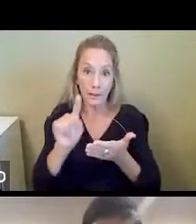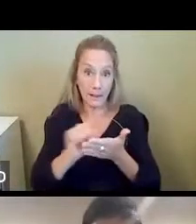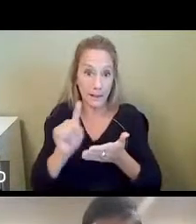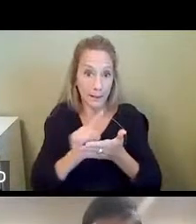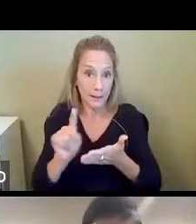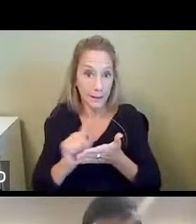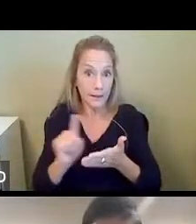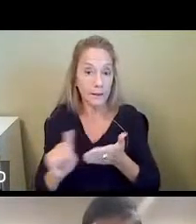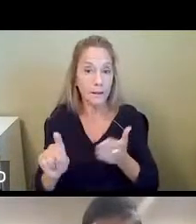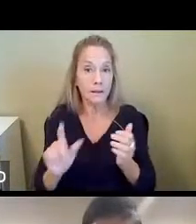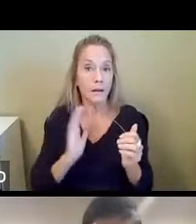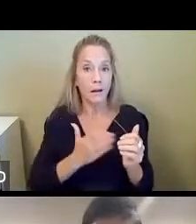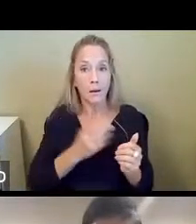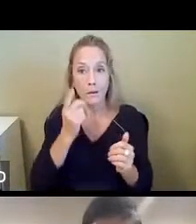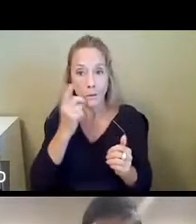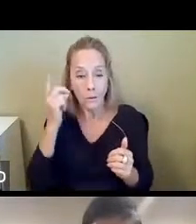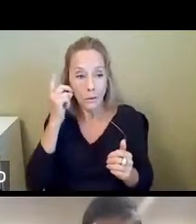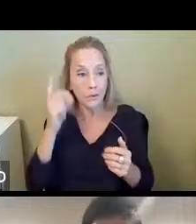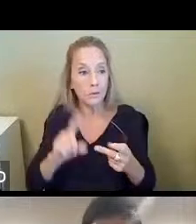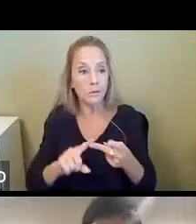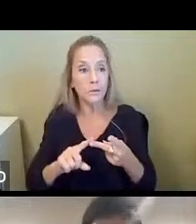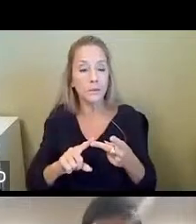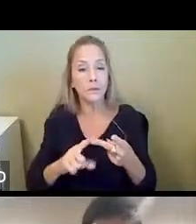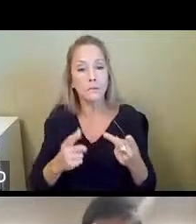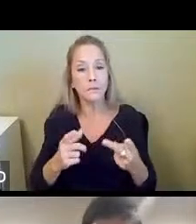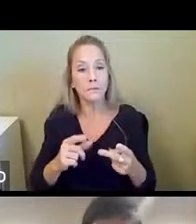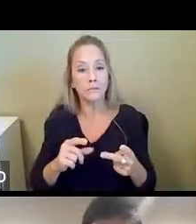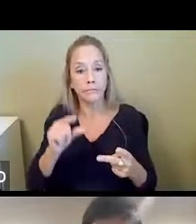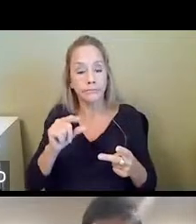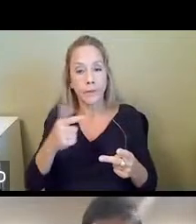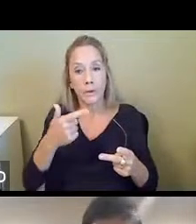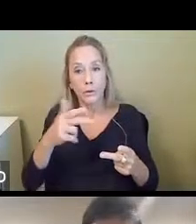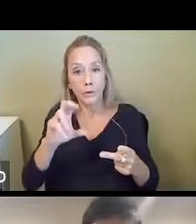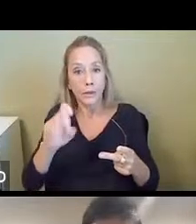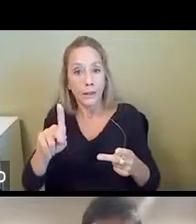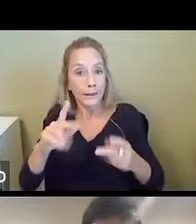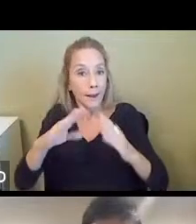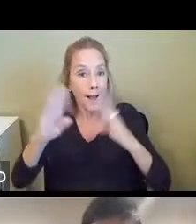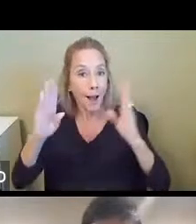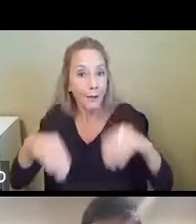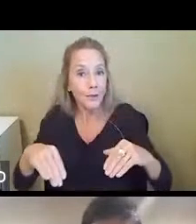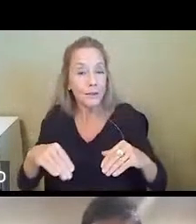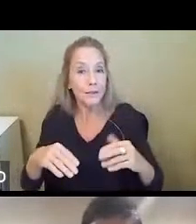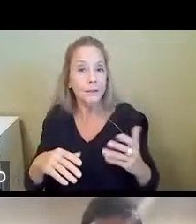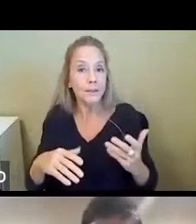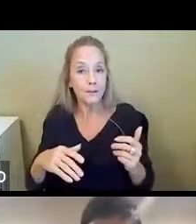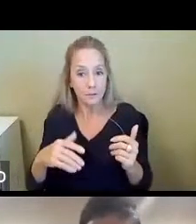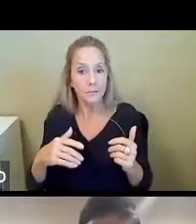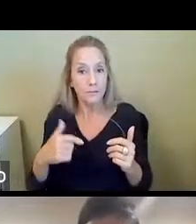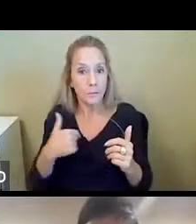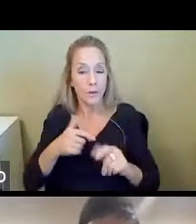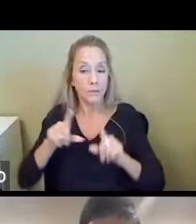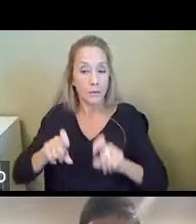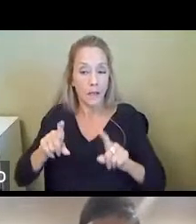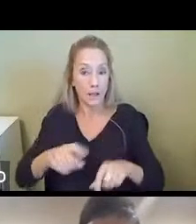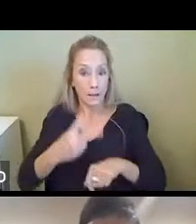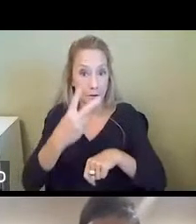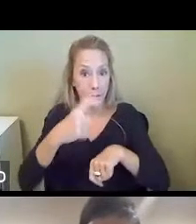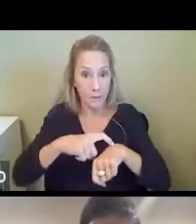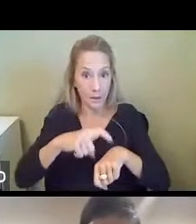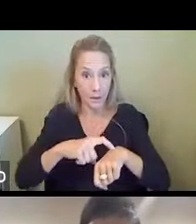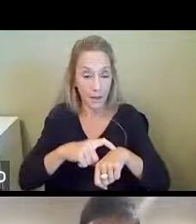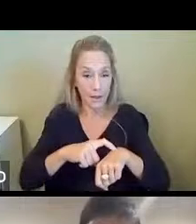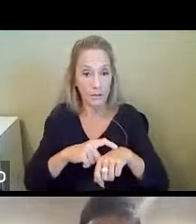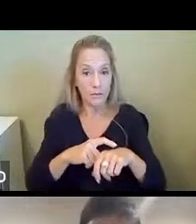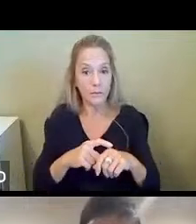of our residence halls and Greek houses. All but 5 buildings have been tested now twice. The results show an increase